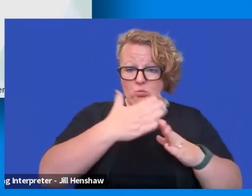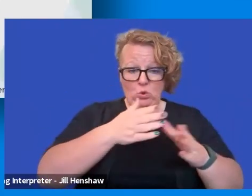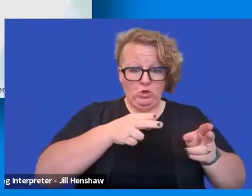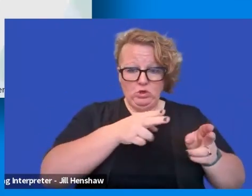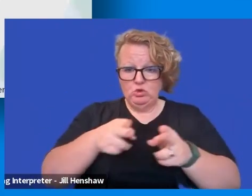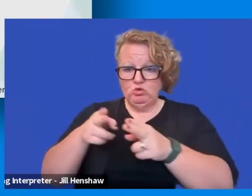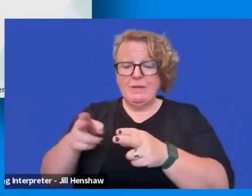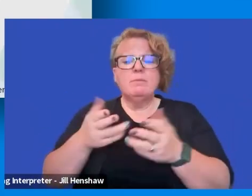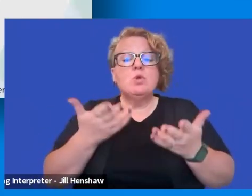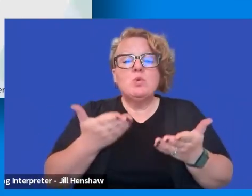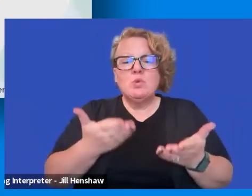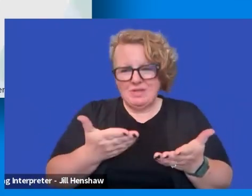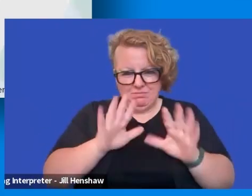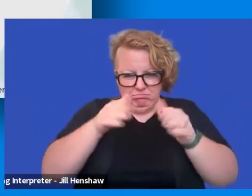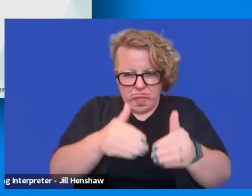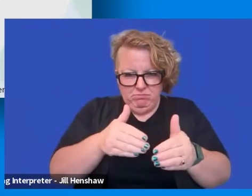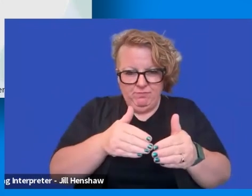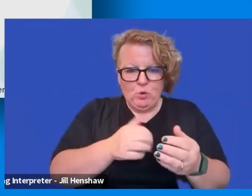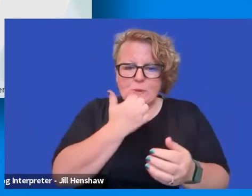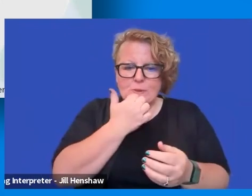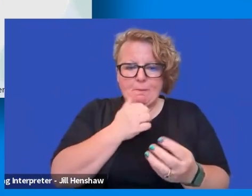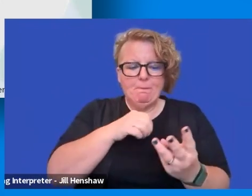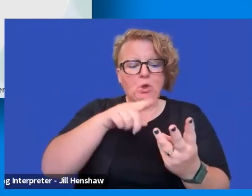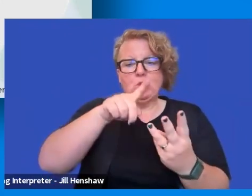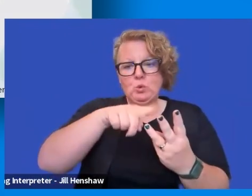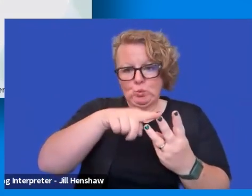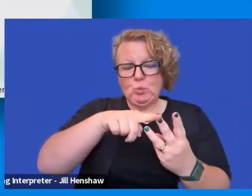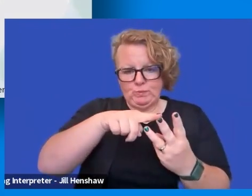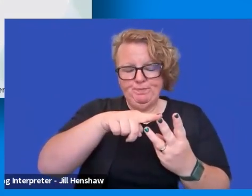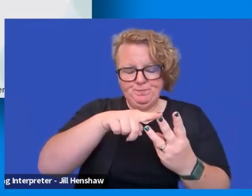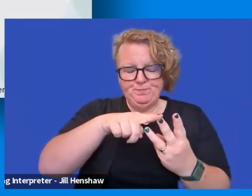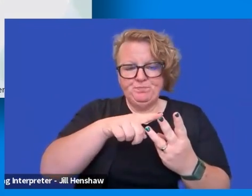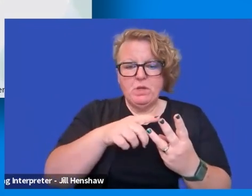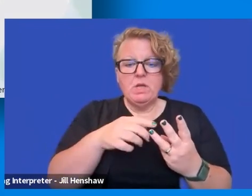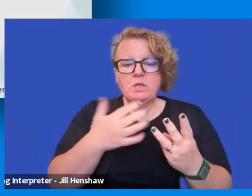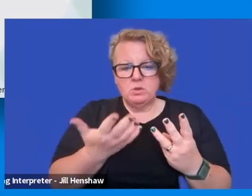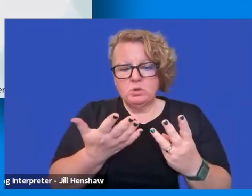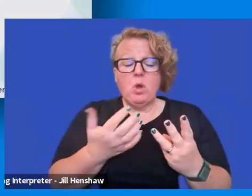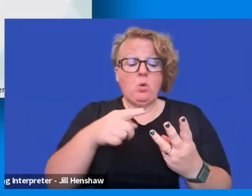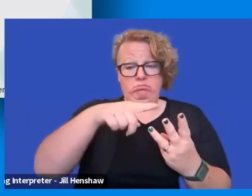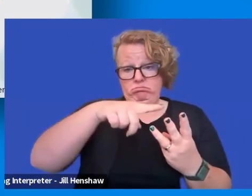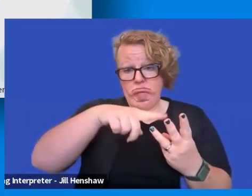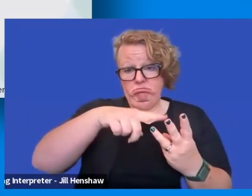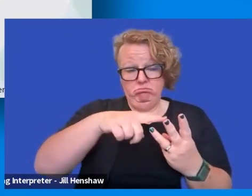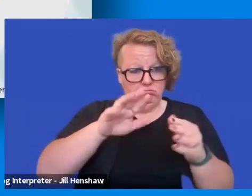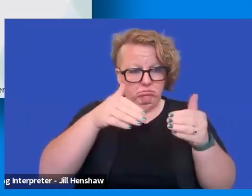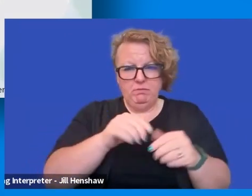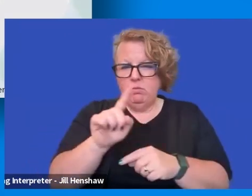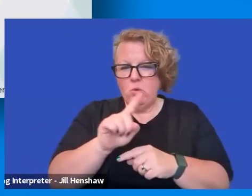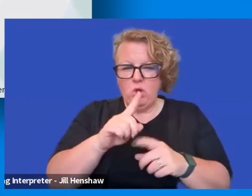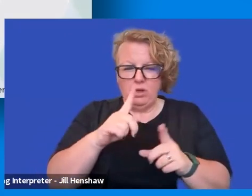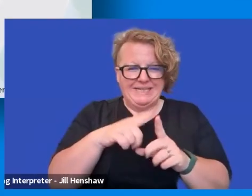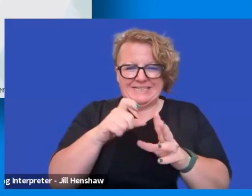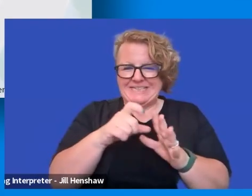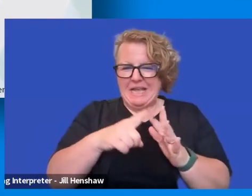work that we have conducted in Workstream 2, which was particularly looking at ways in which EDI practice